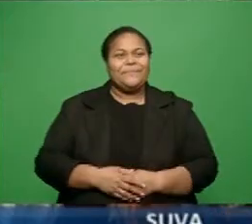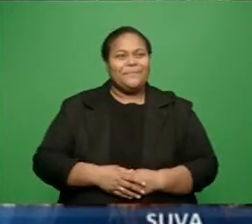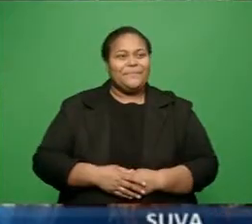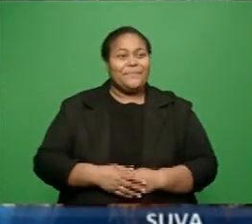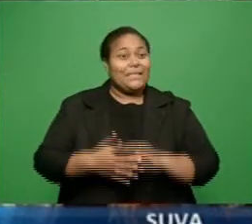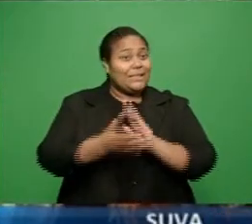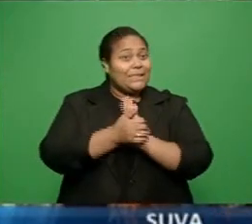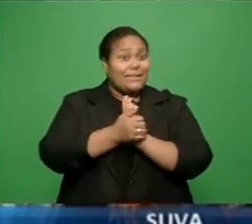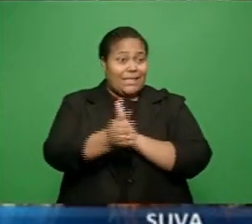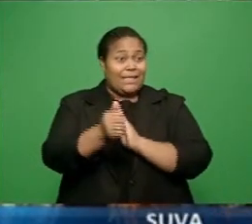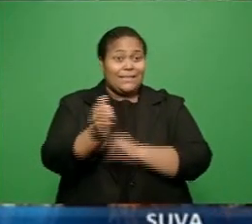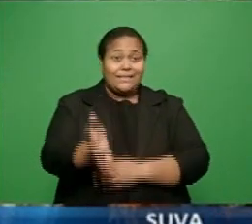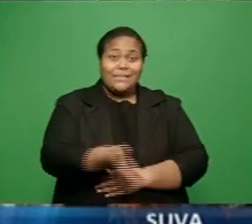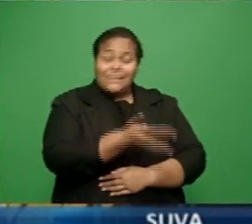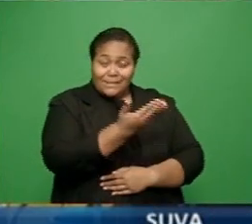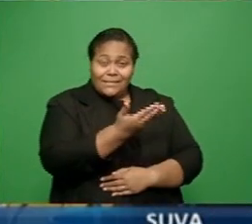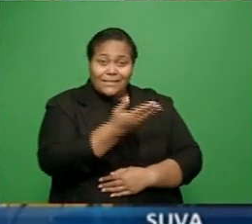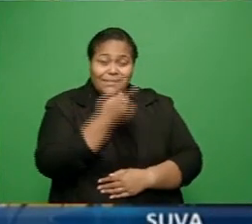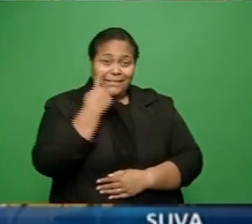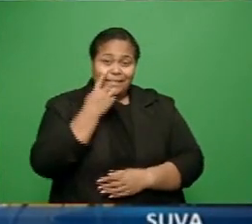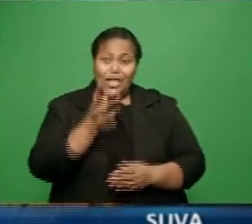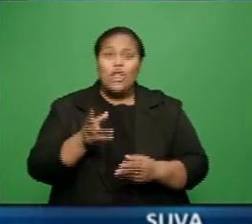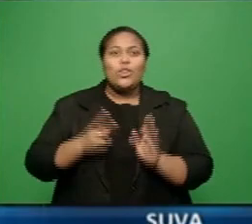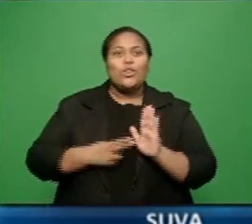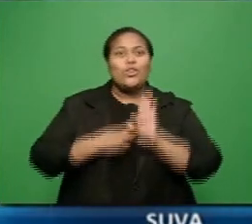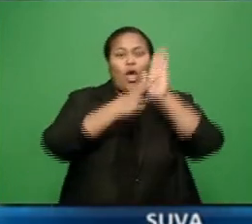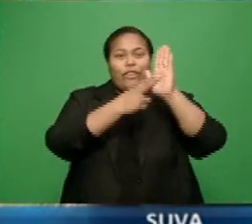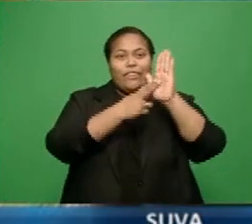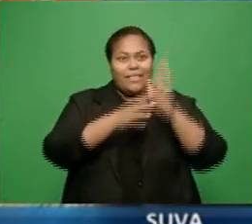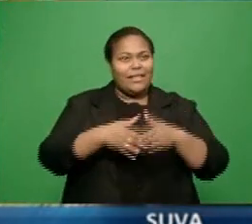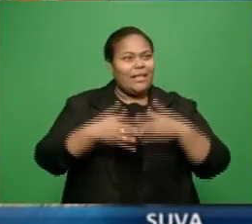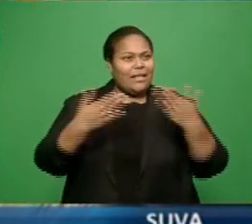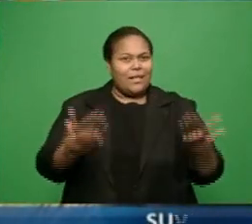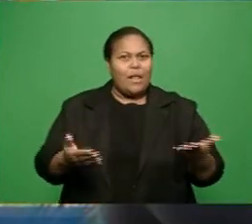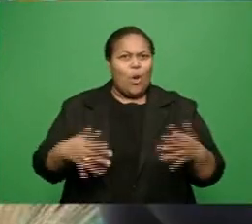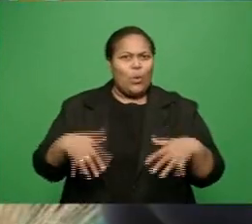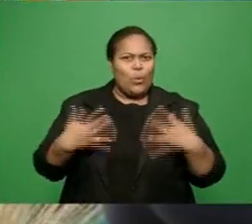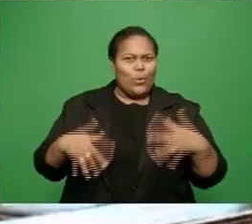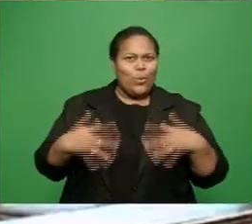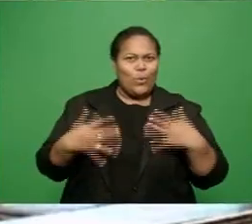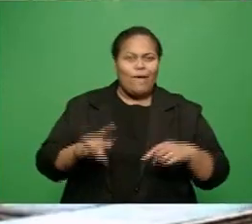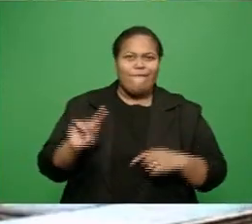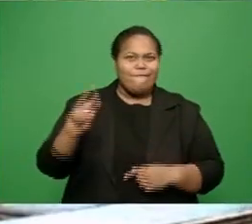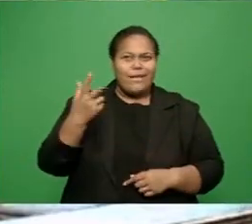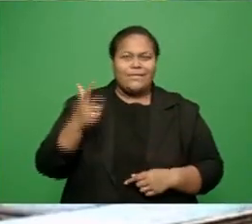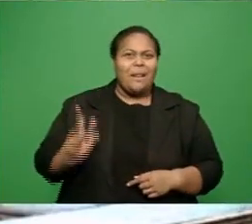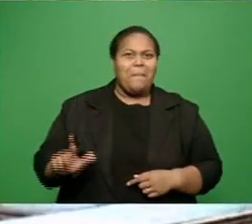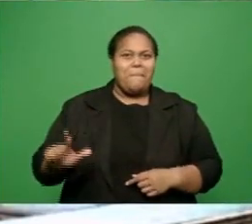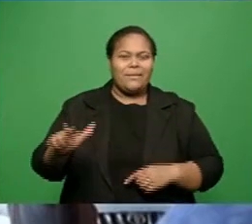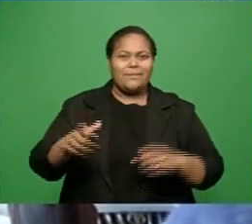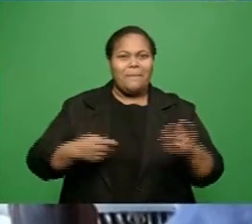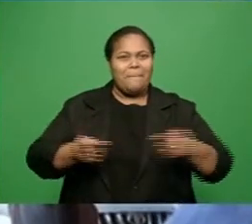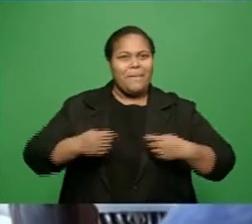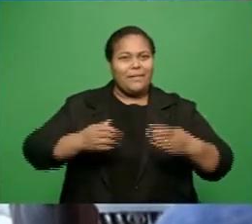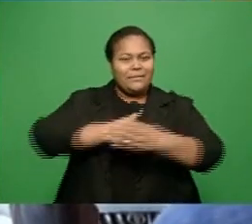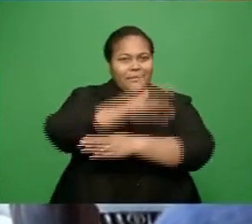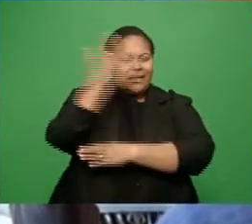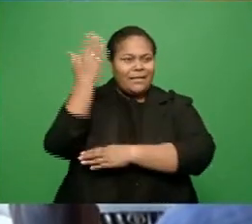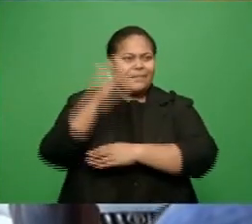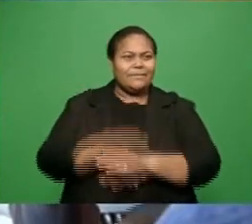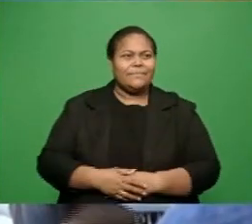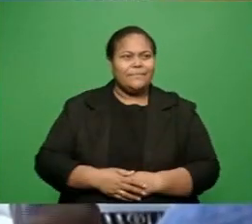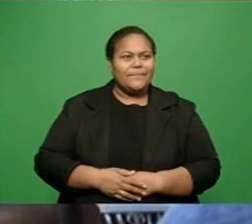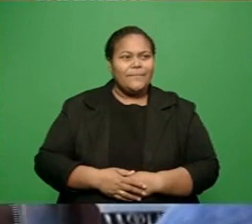seen by Footprints Events in the Northern Division spurred the first ever Lambasa Market Day. Found out that there wasn't any